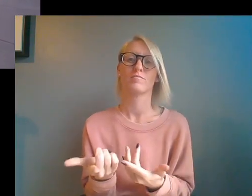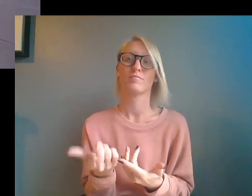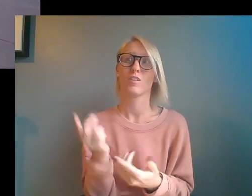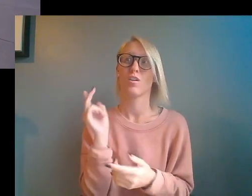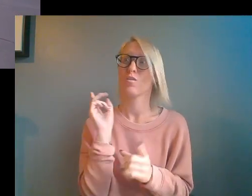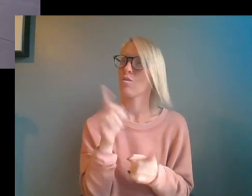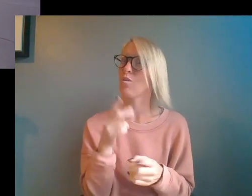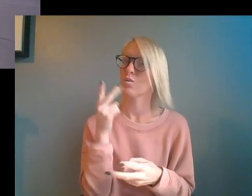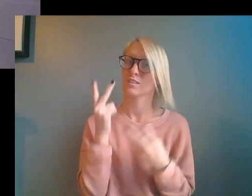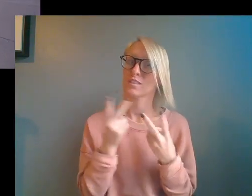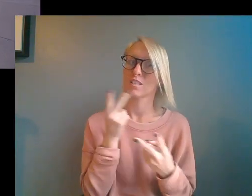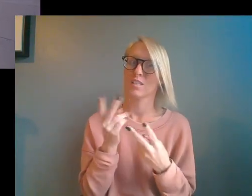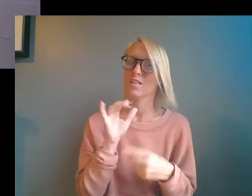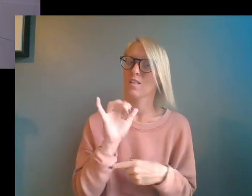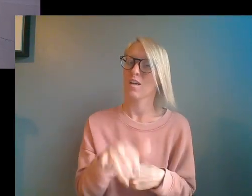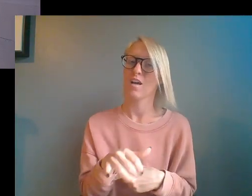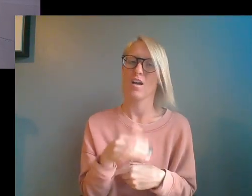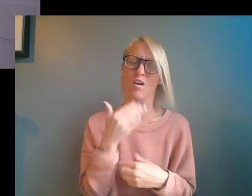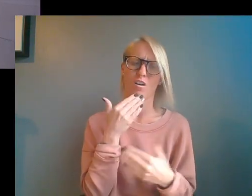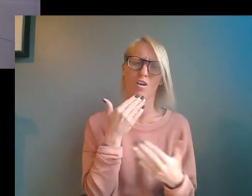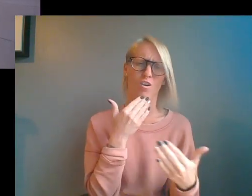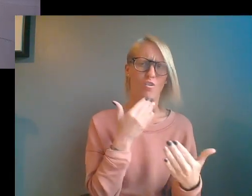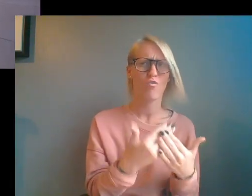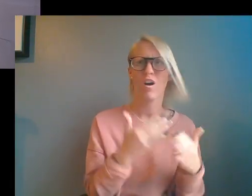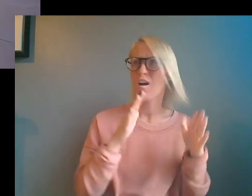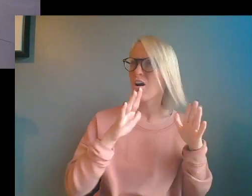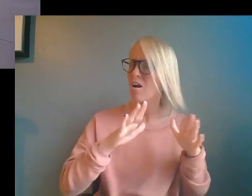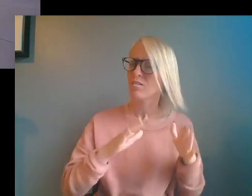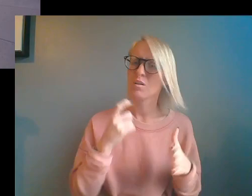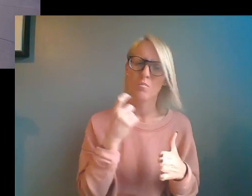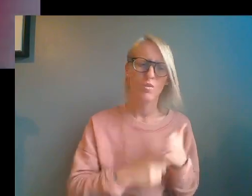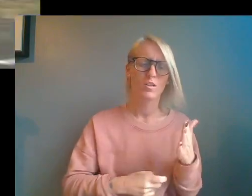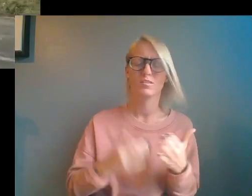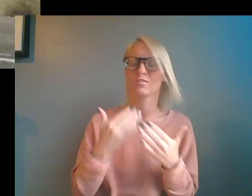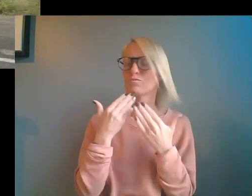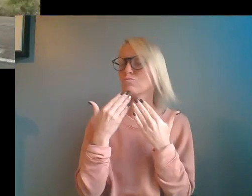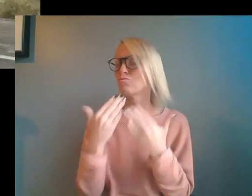Trading Post. Great prices, and the people who run this are just great people.